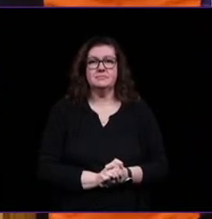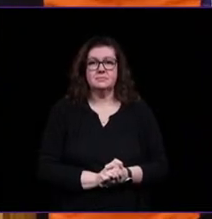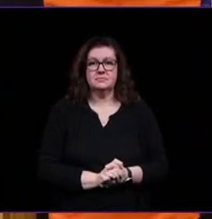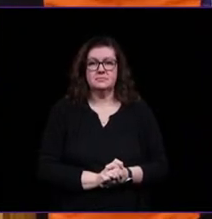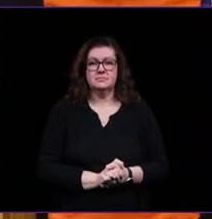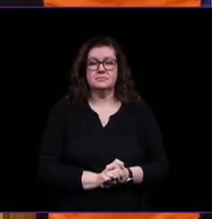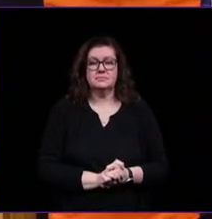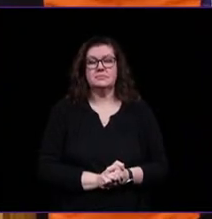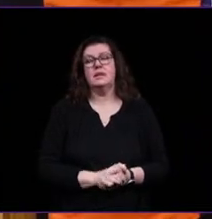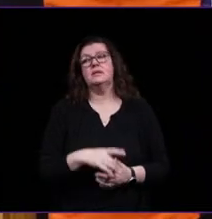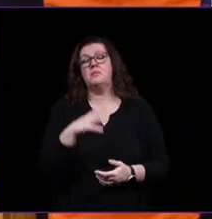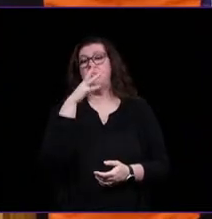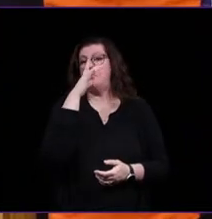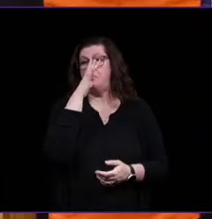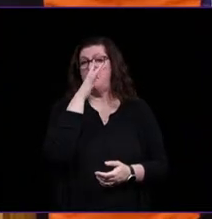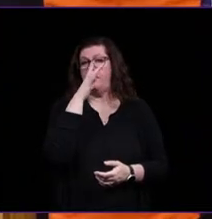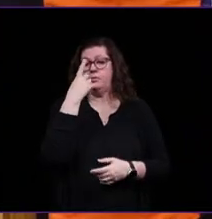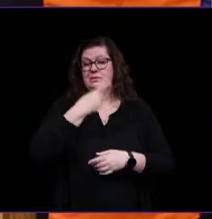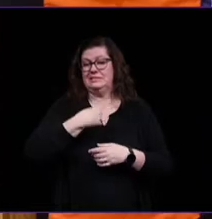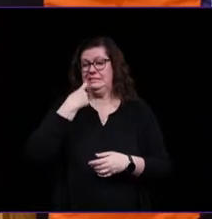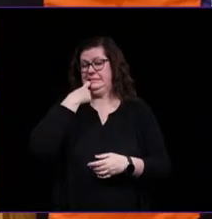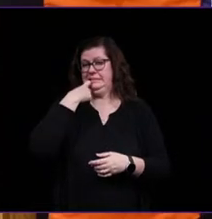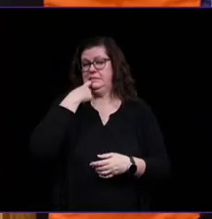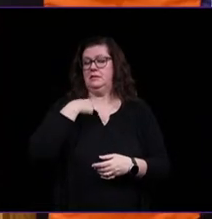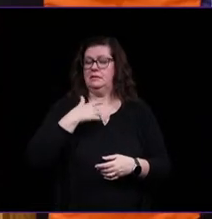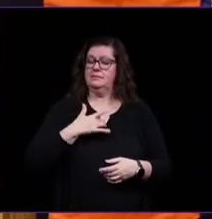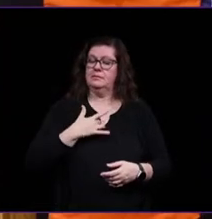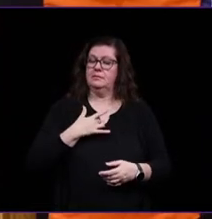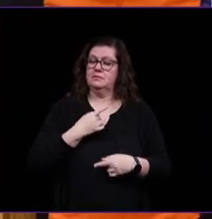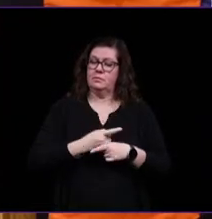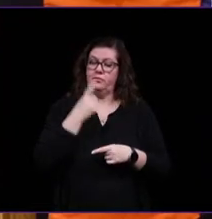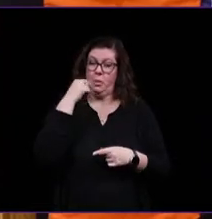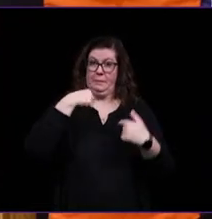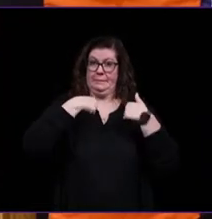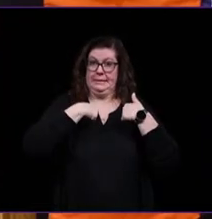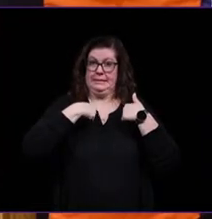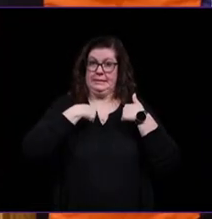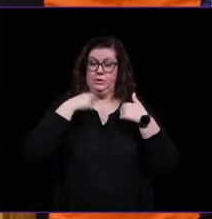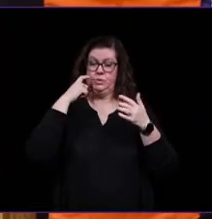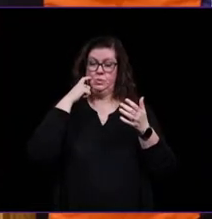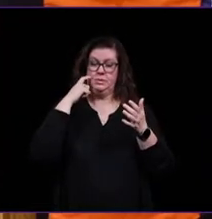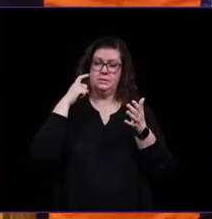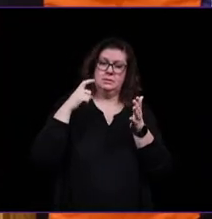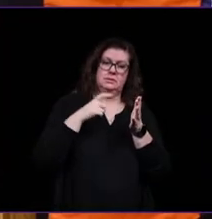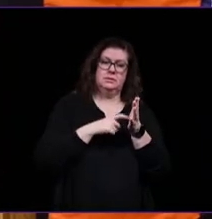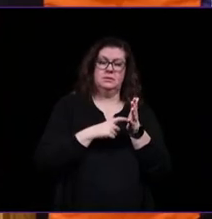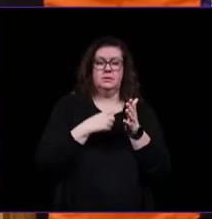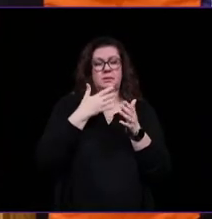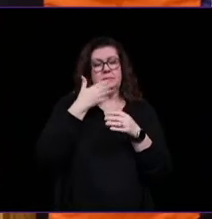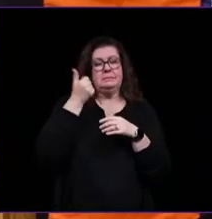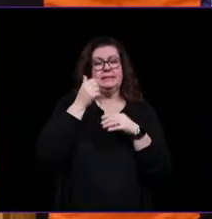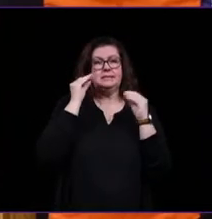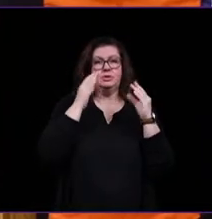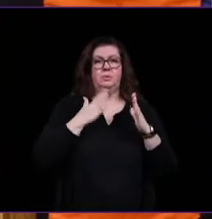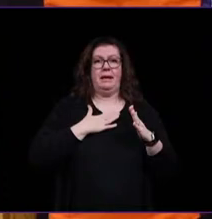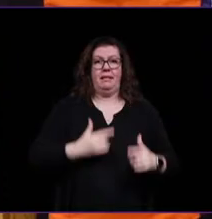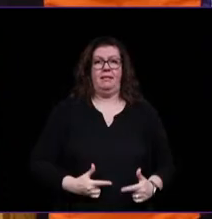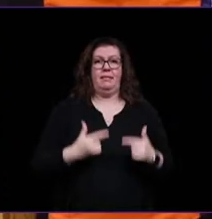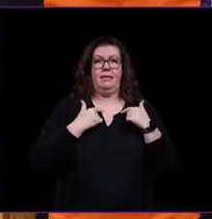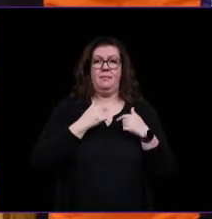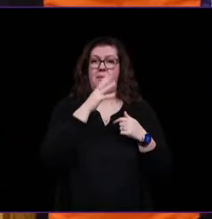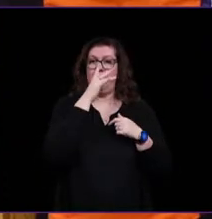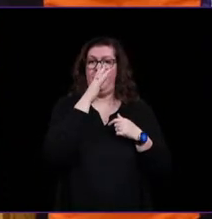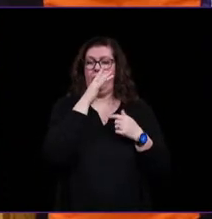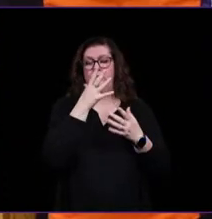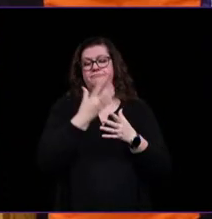And since Mother's Day was last weekend, I feel it is appropriate for me to acknowledge the greatest teacher in my life, my mother, who passed away 11